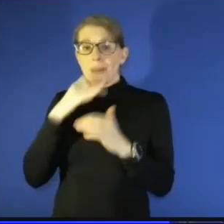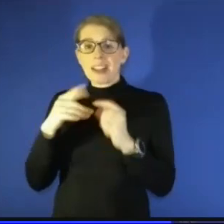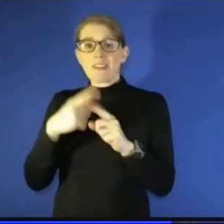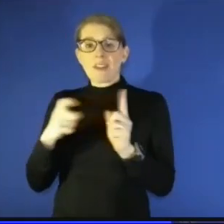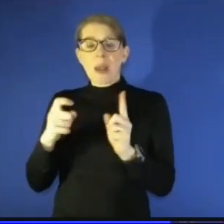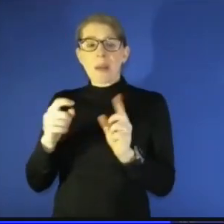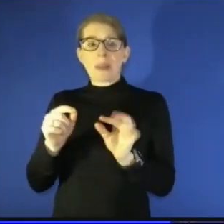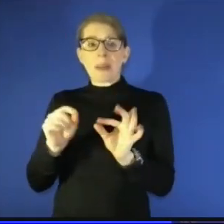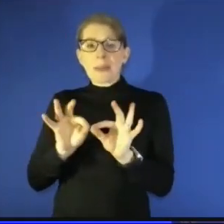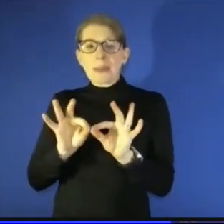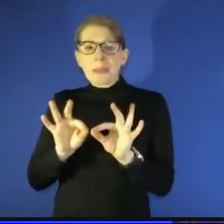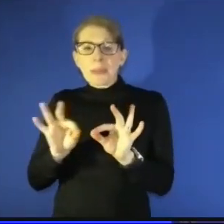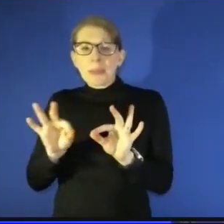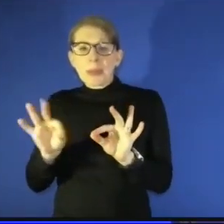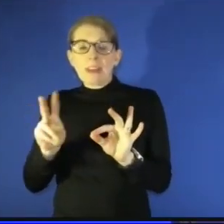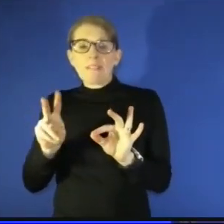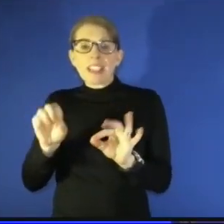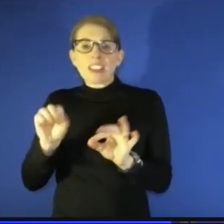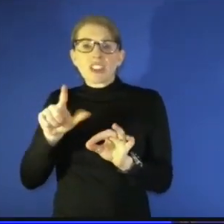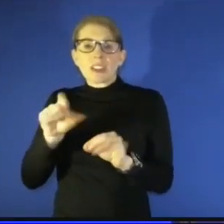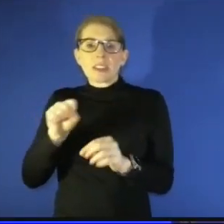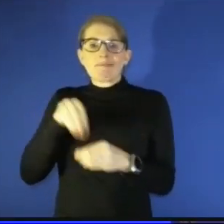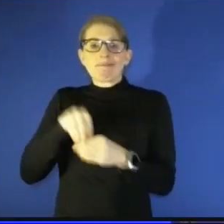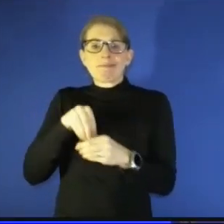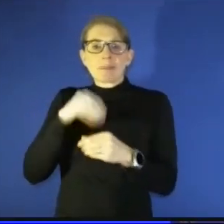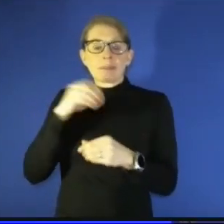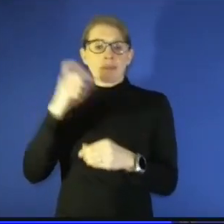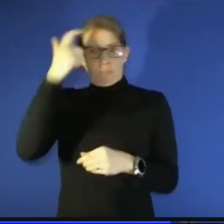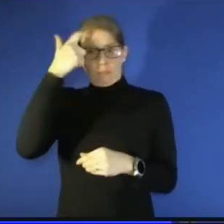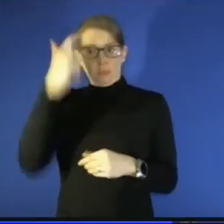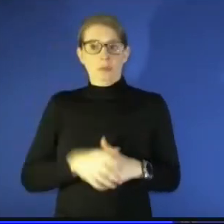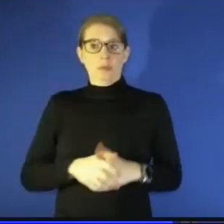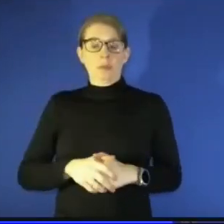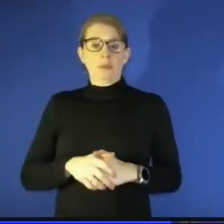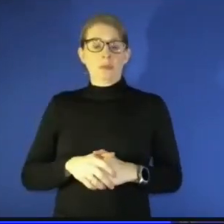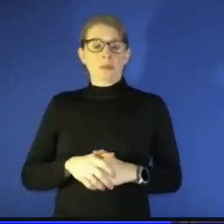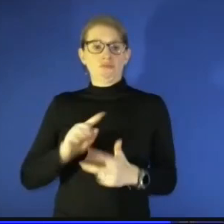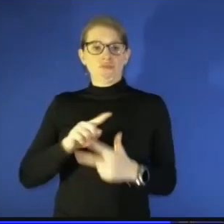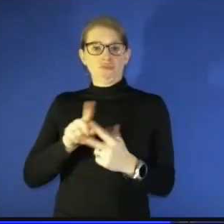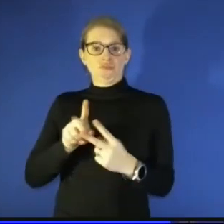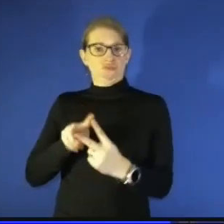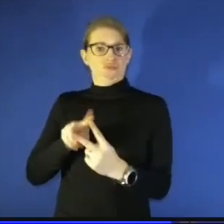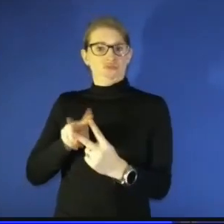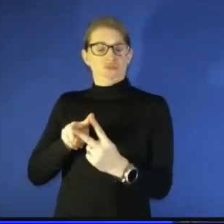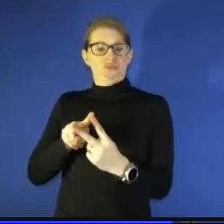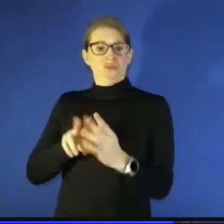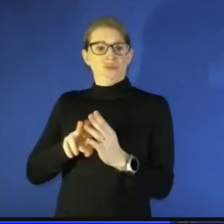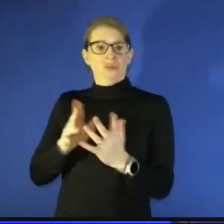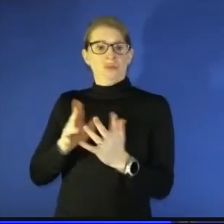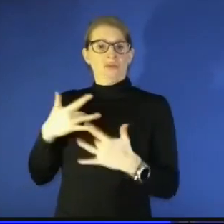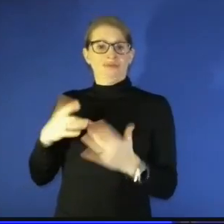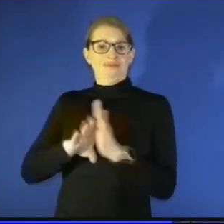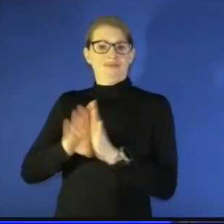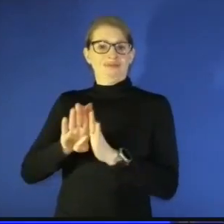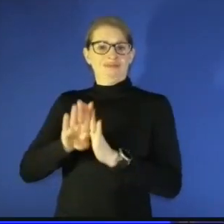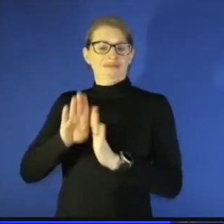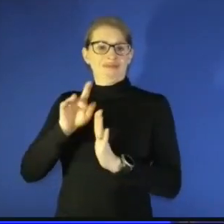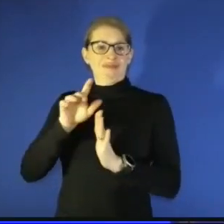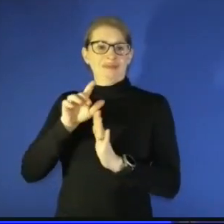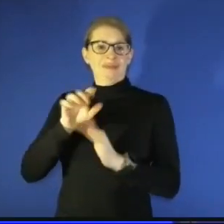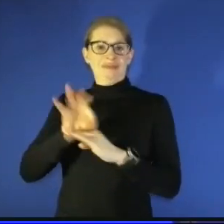of the brain. These things typically manifest themselves with obvious dysfunction of the brain, and you don't have to question whether there's